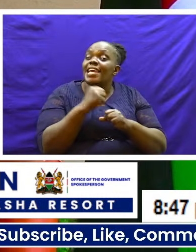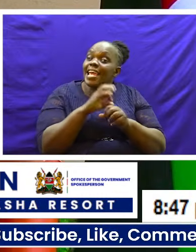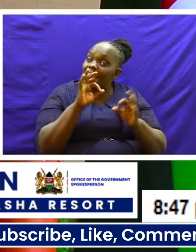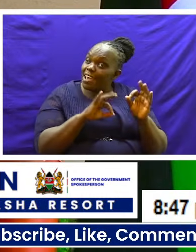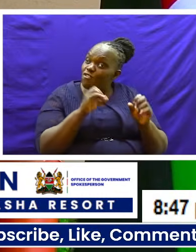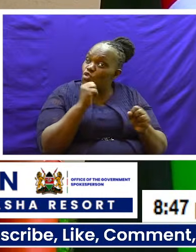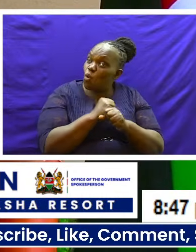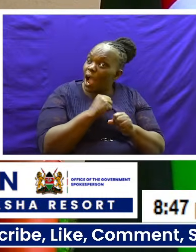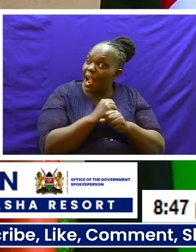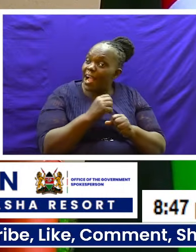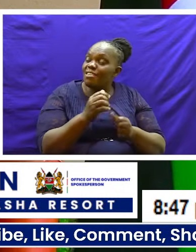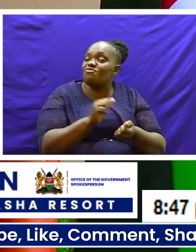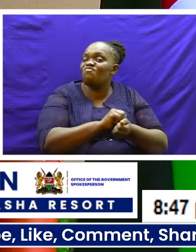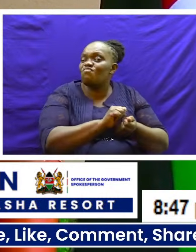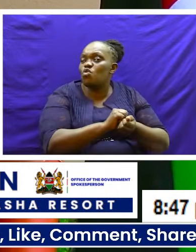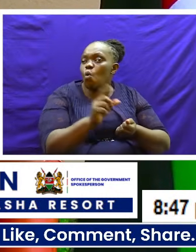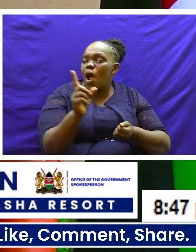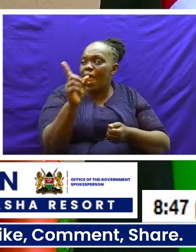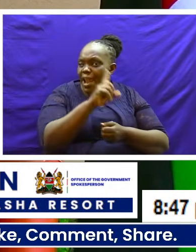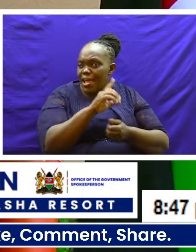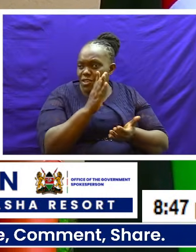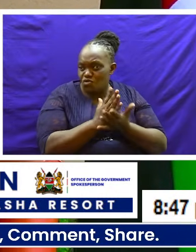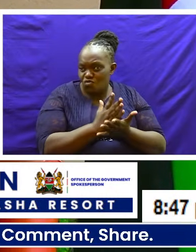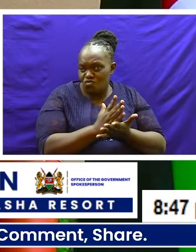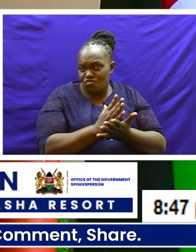kibarua one day, is?